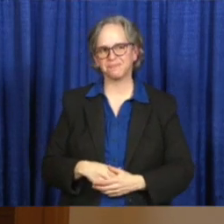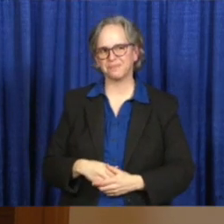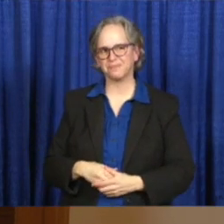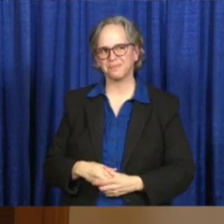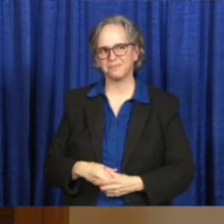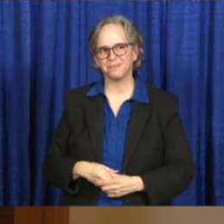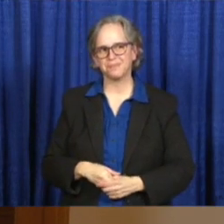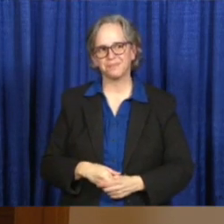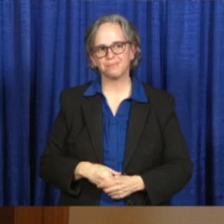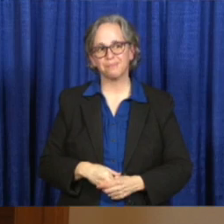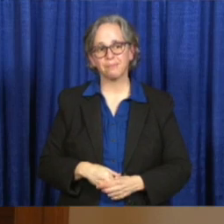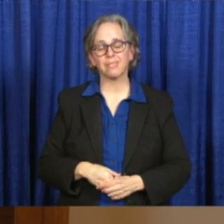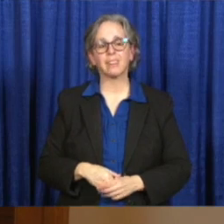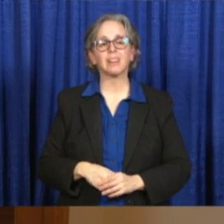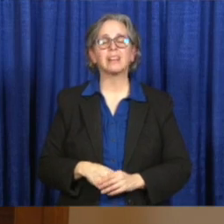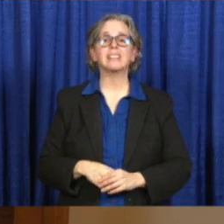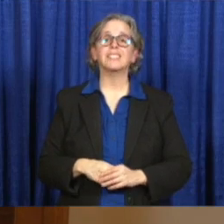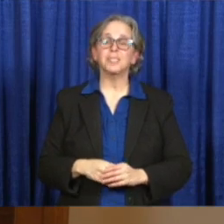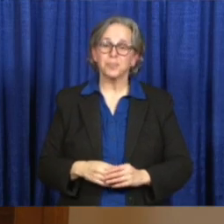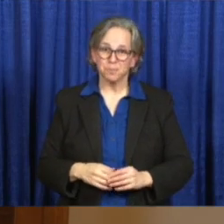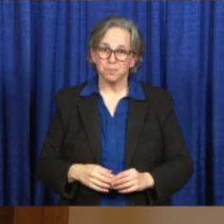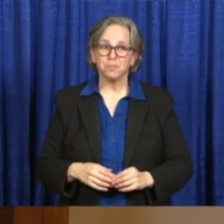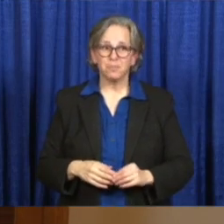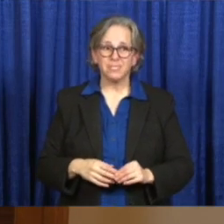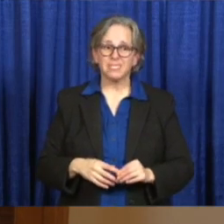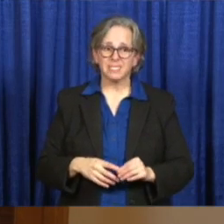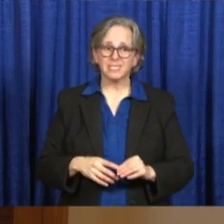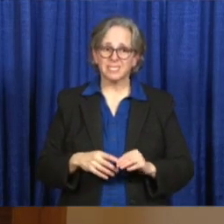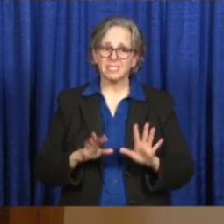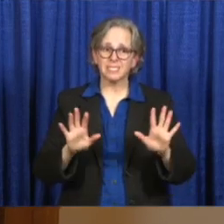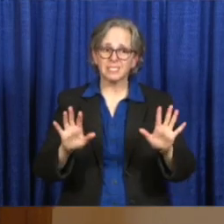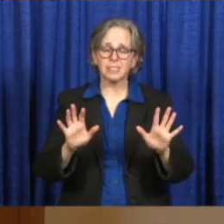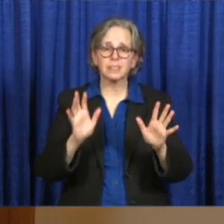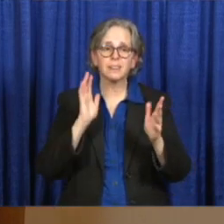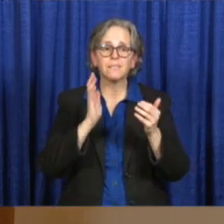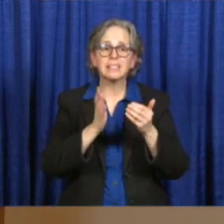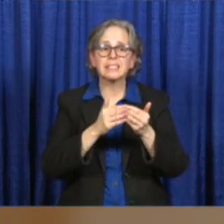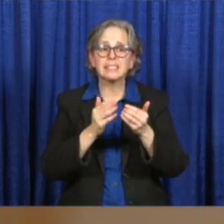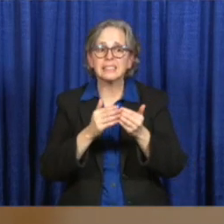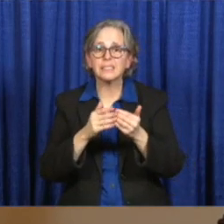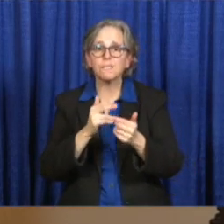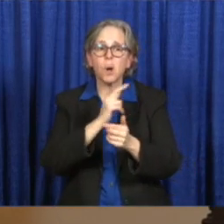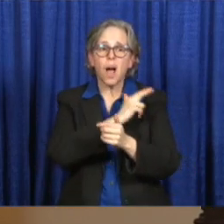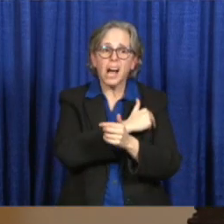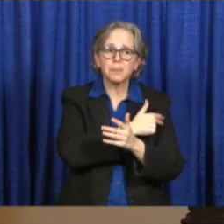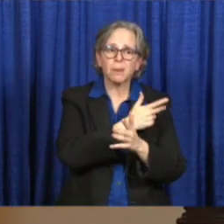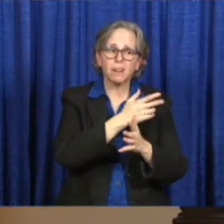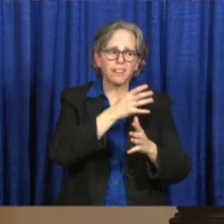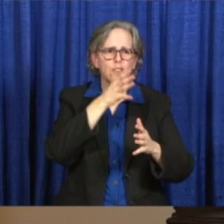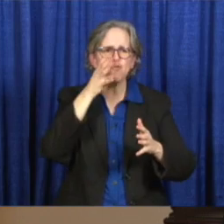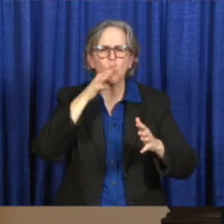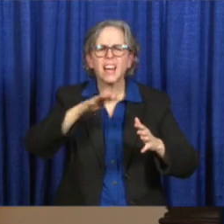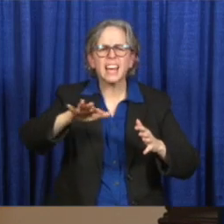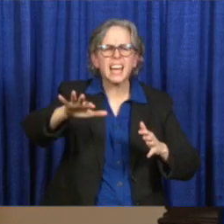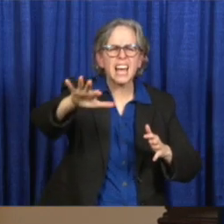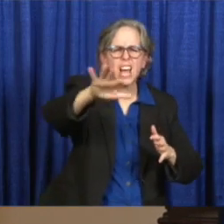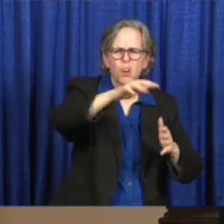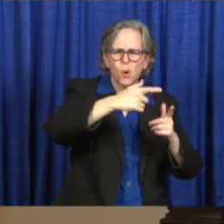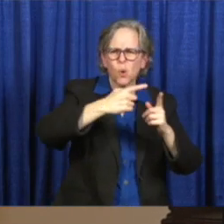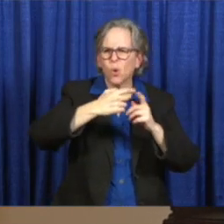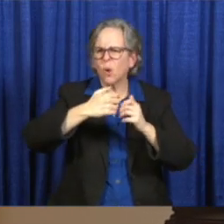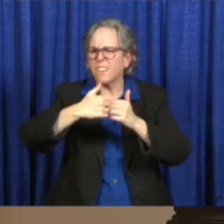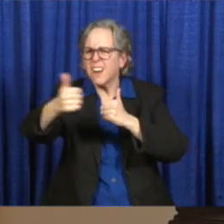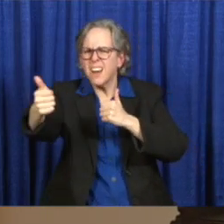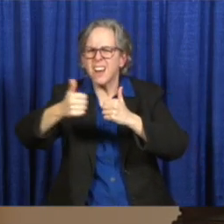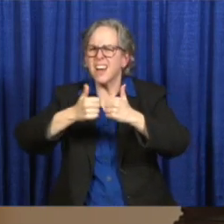And to make it easier for our outlying hospitals to get their labs run more quickly, my team back at the